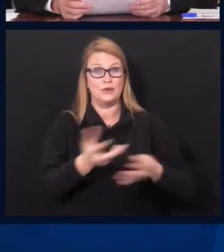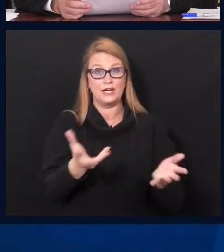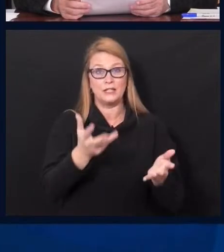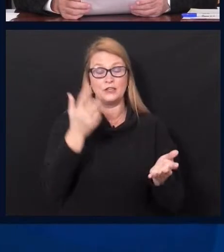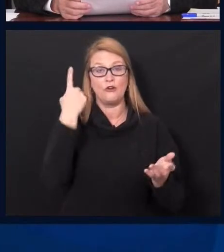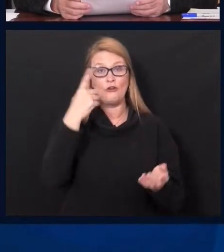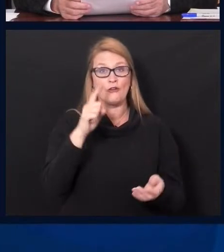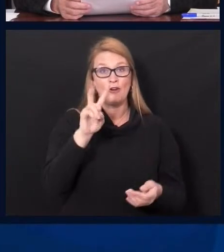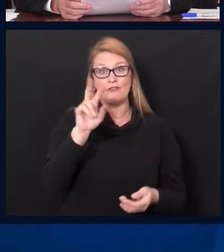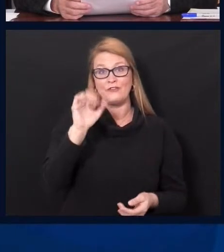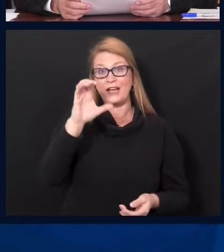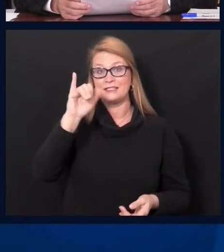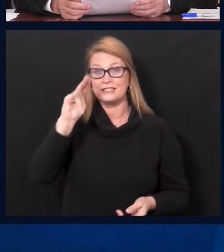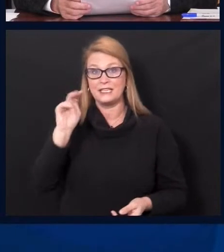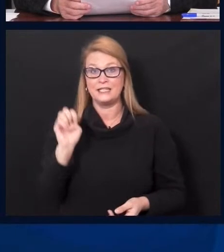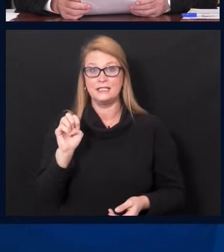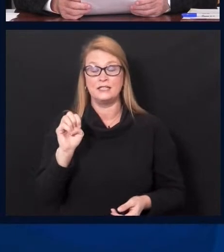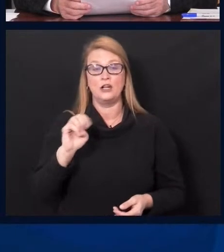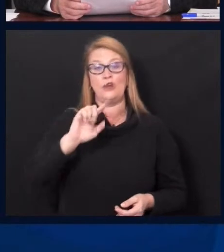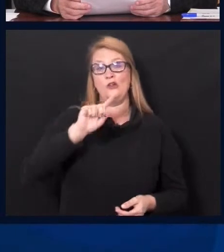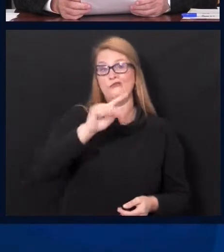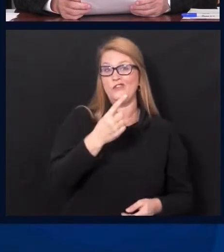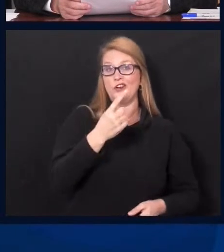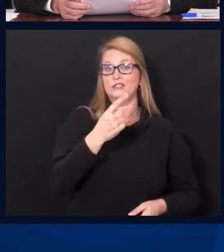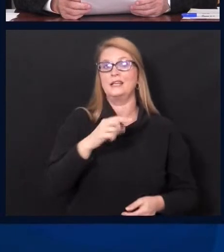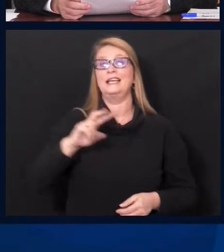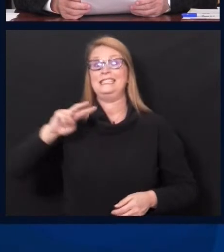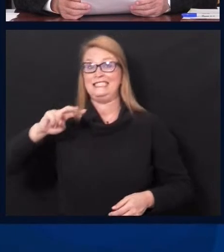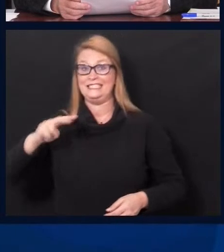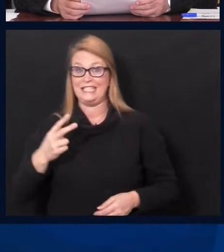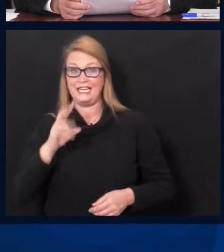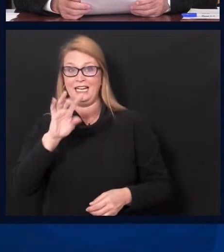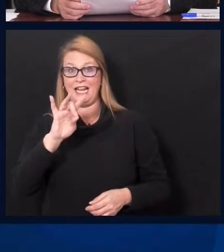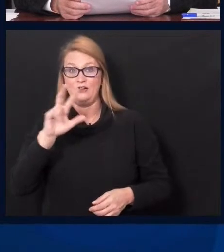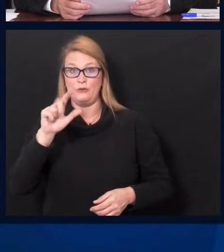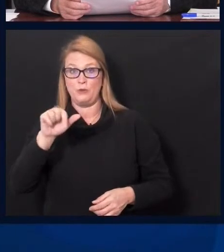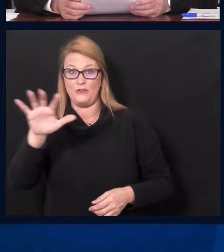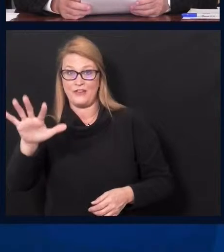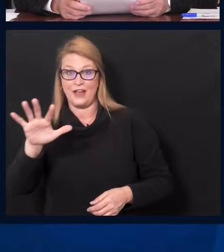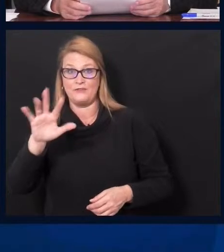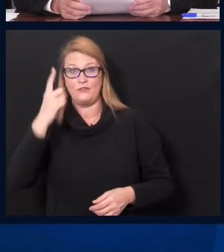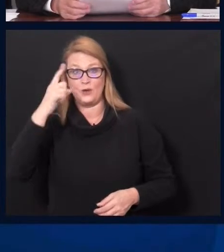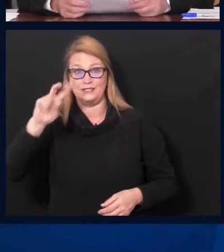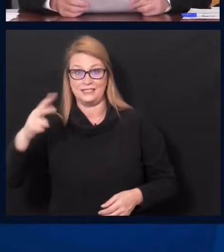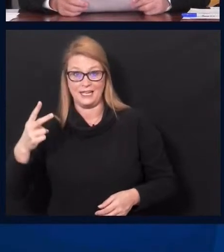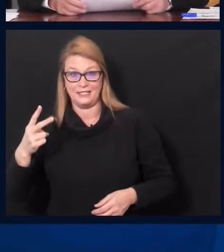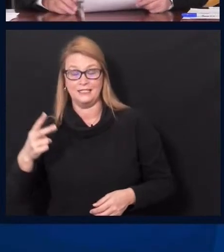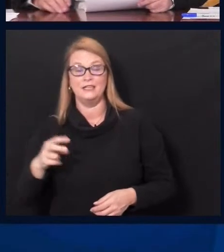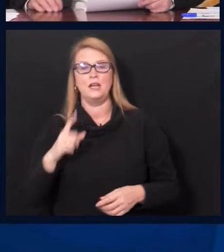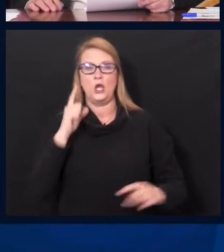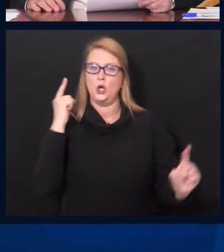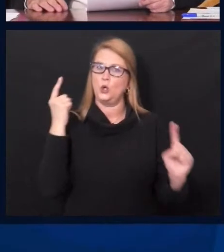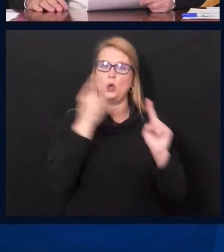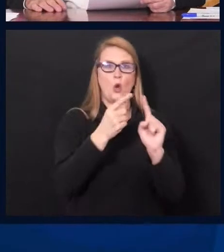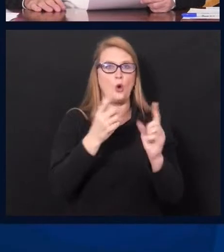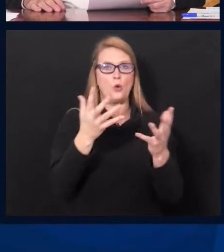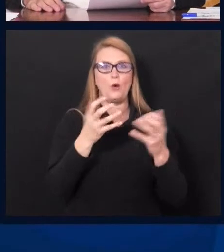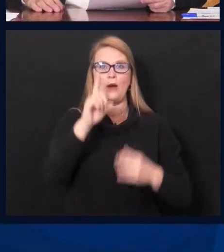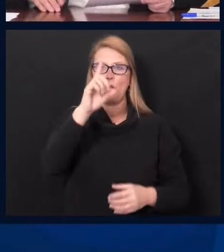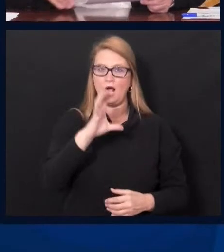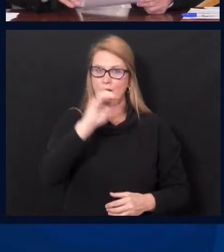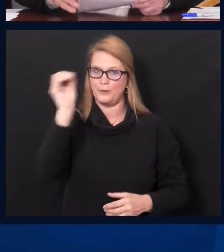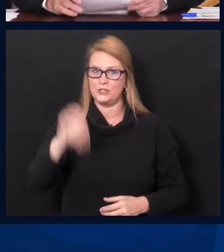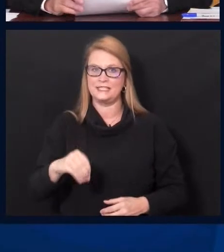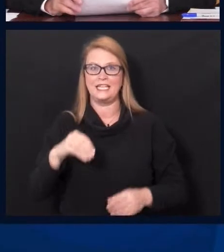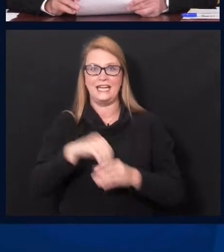first doses and 84.5% on second doses. Our goal is always to get 100% in the arms, and we'll have